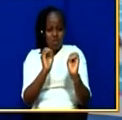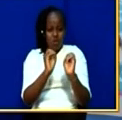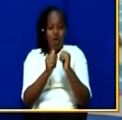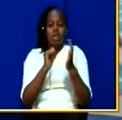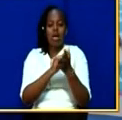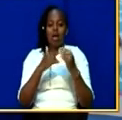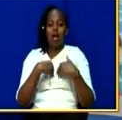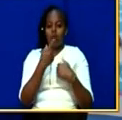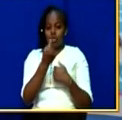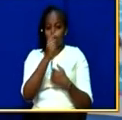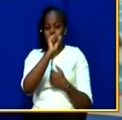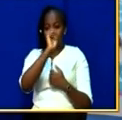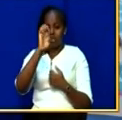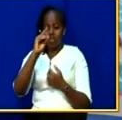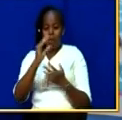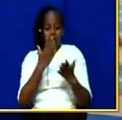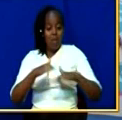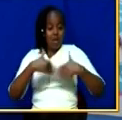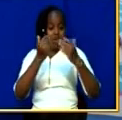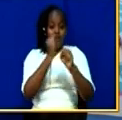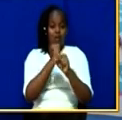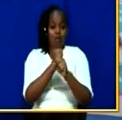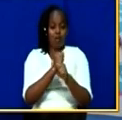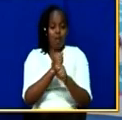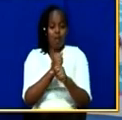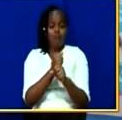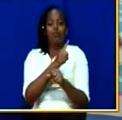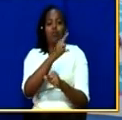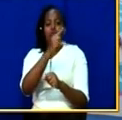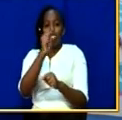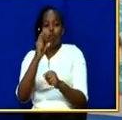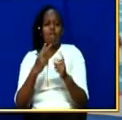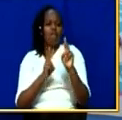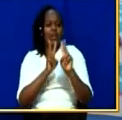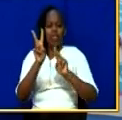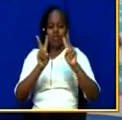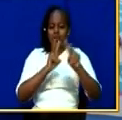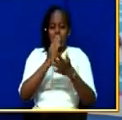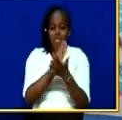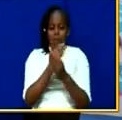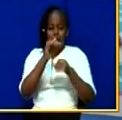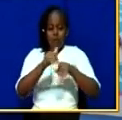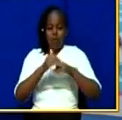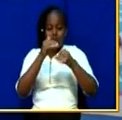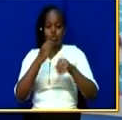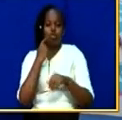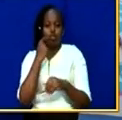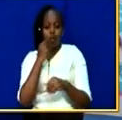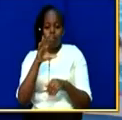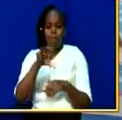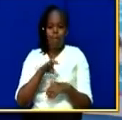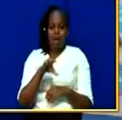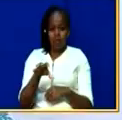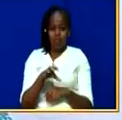think I'll give them an assignment. Yes. They'll need to go and visit some agricultural shops, Okay. where the market. the market.